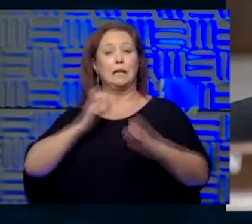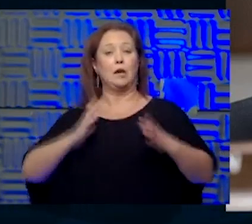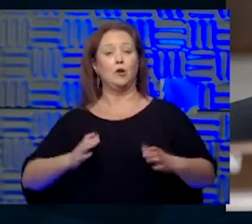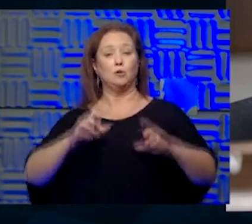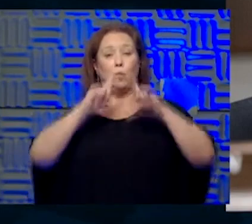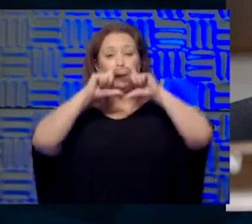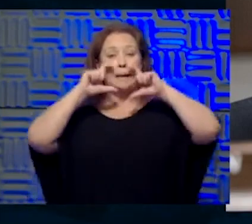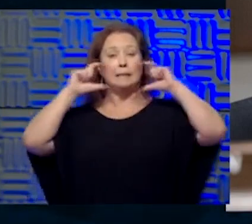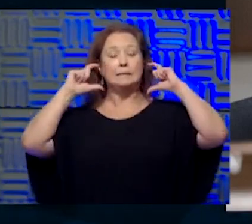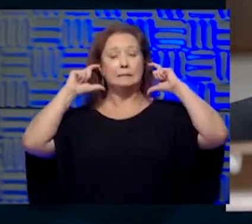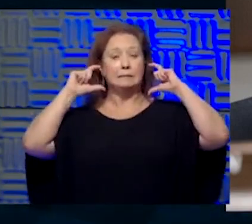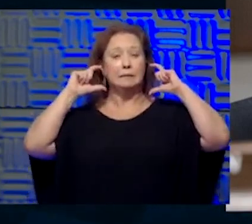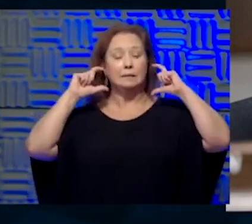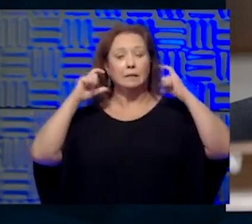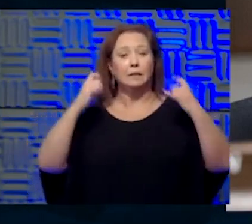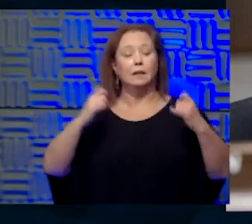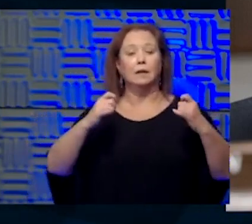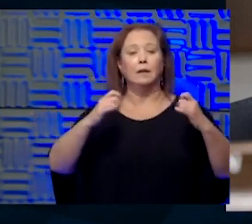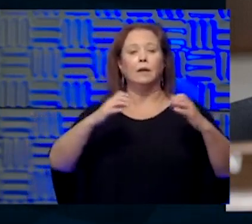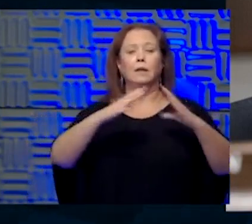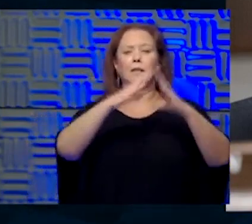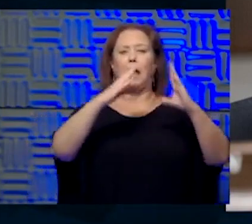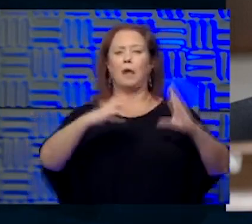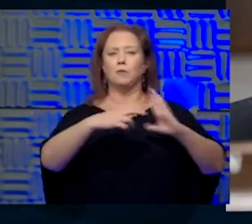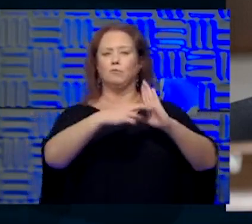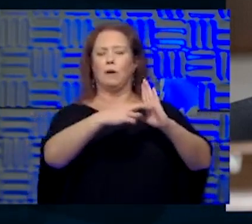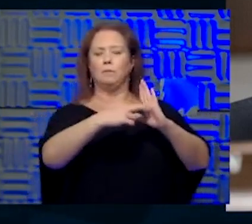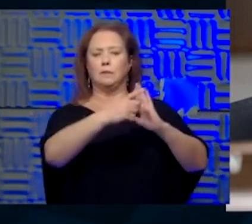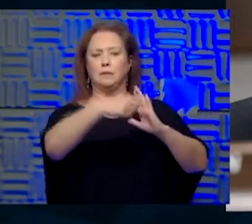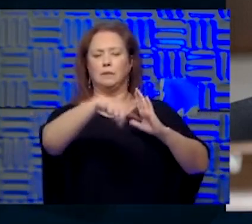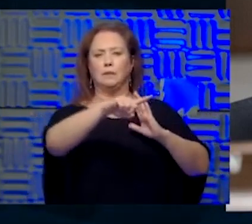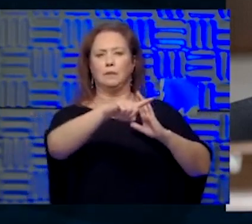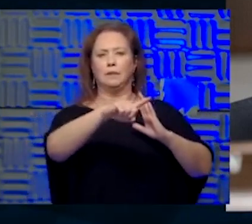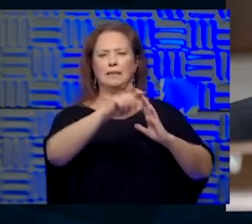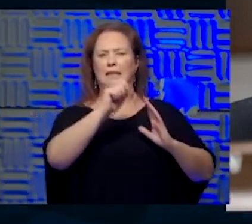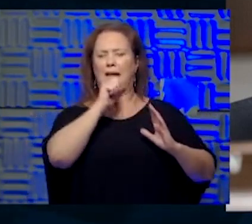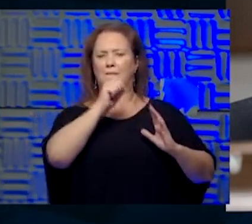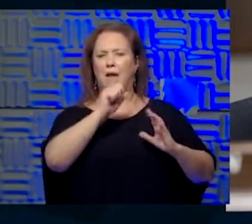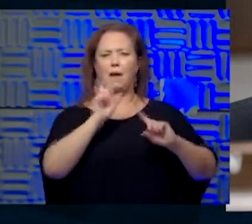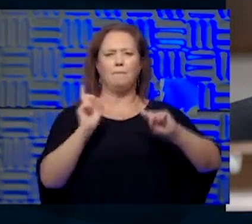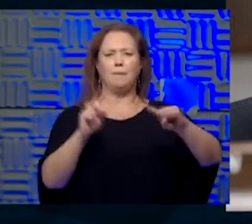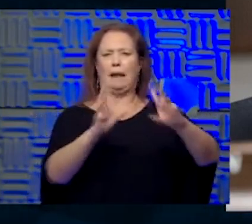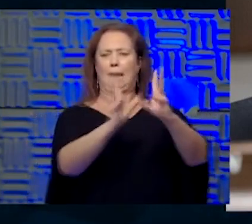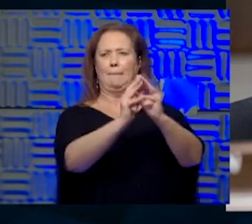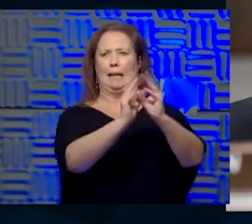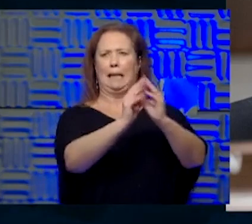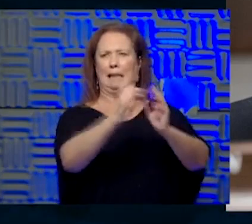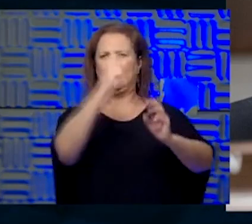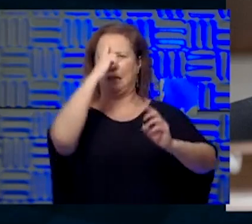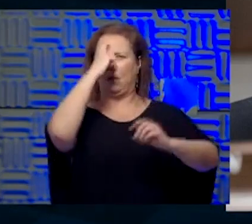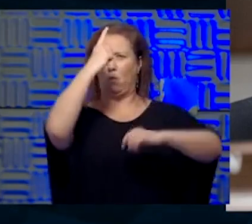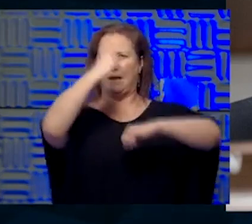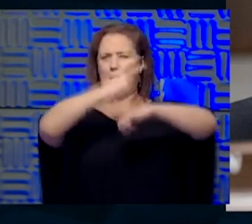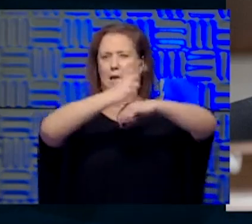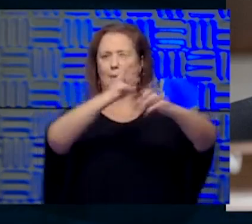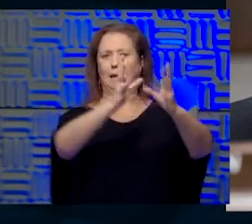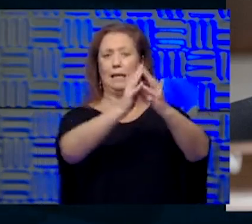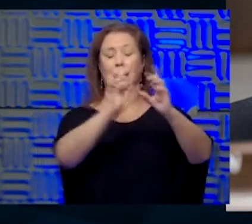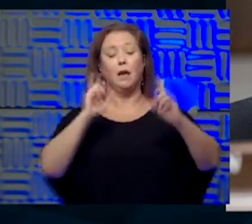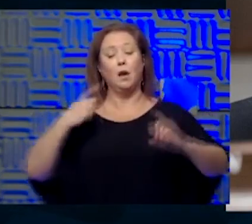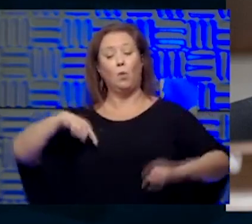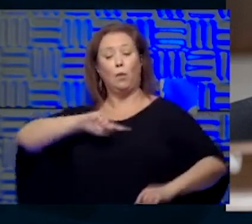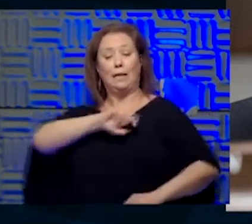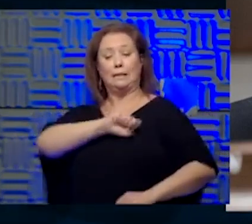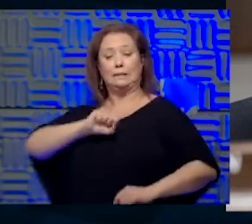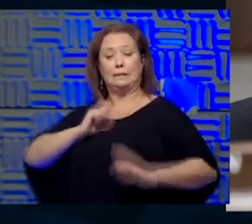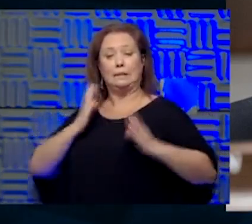wearing masks. The House has not really, they've not met except for one day. We've been in session for the last 3